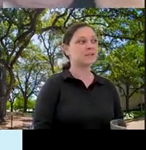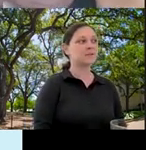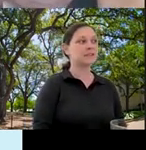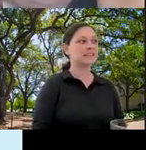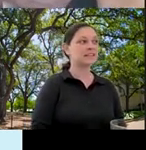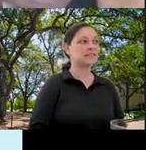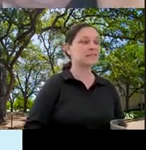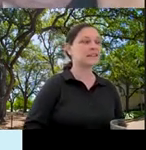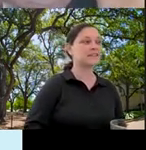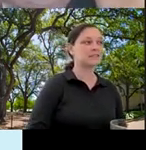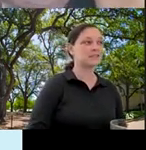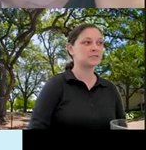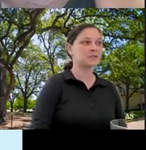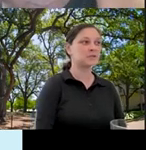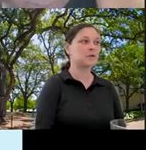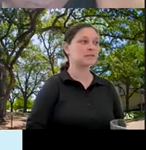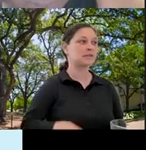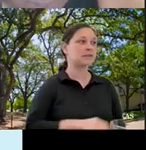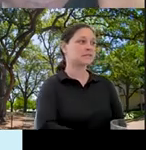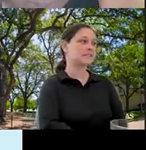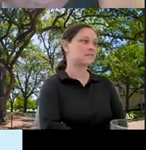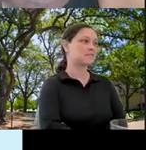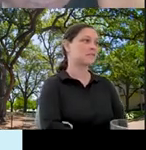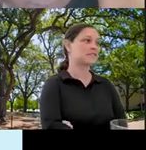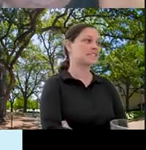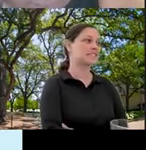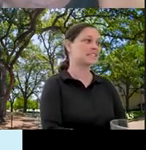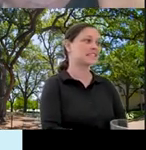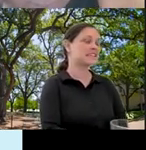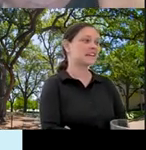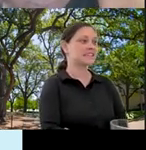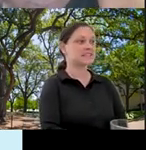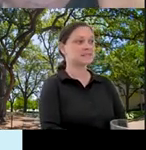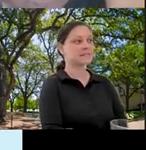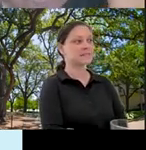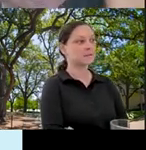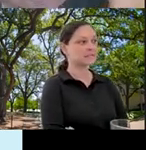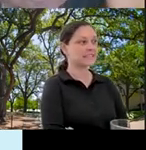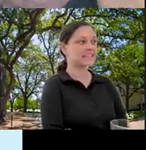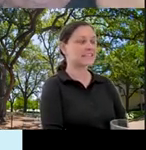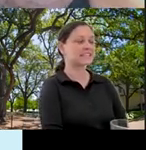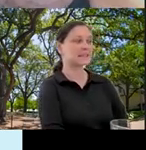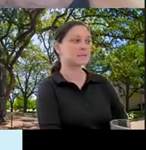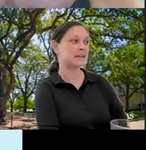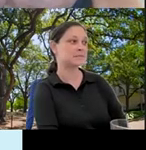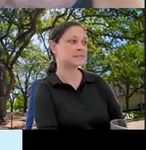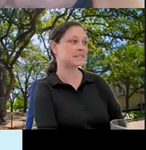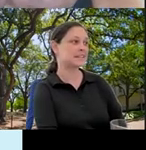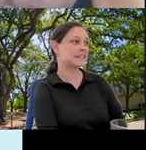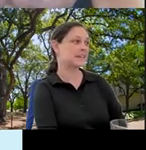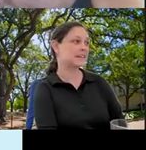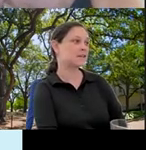families where they live, and all children who qualify receive services. So 7 folks said